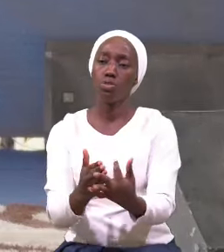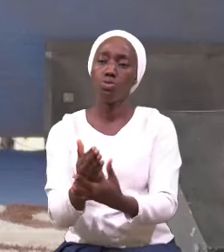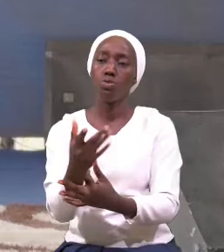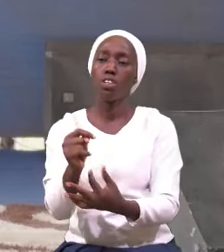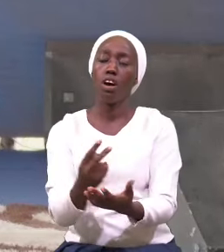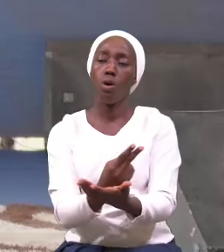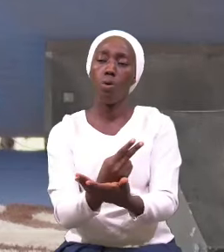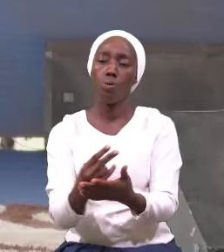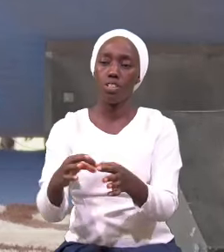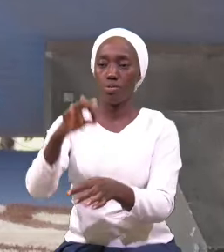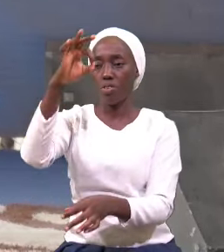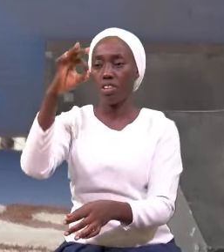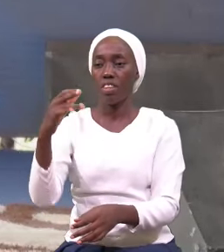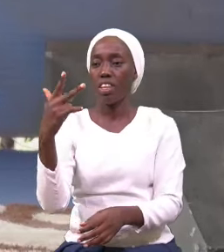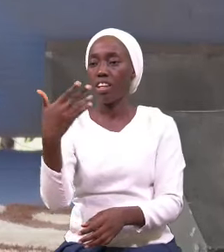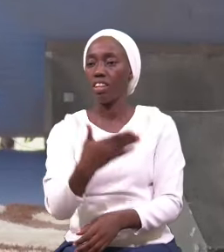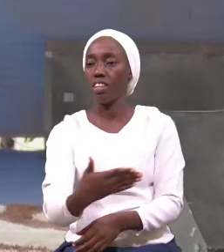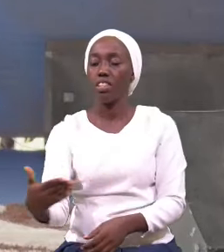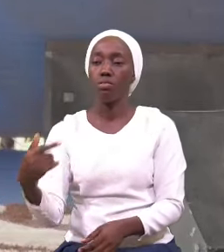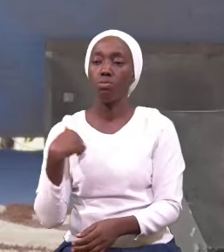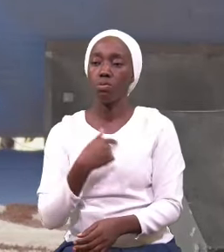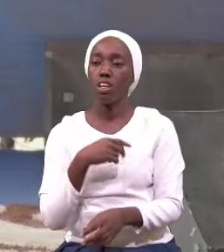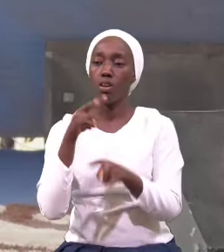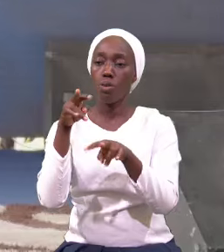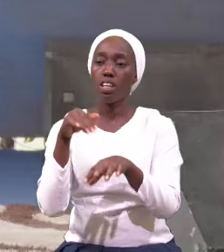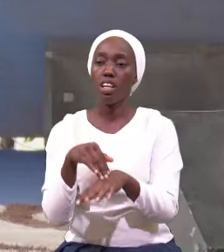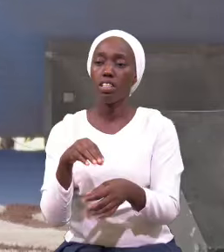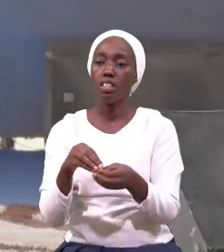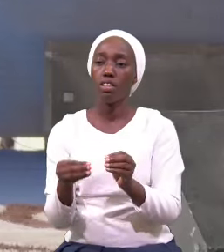Three things we're looking at. Number one,